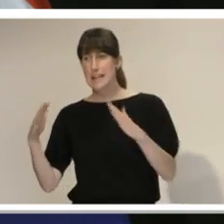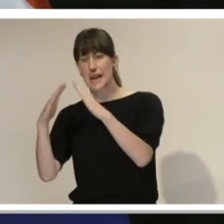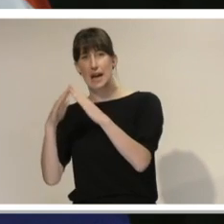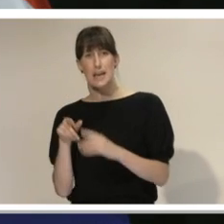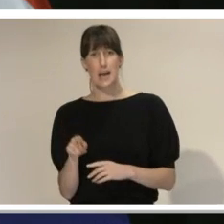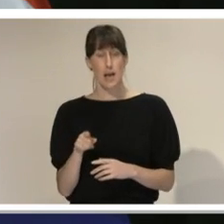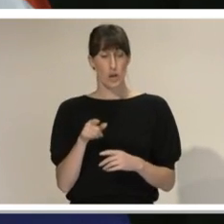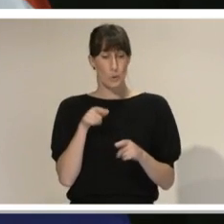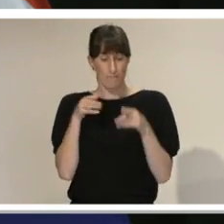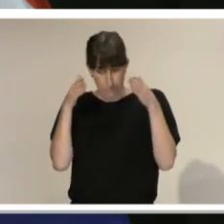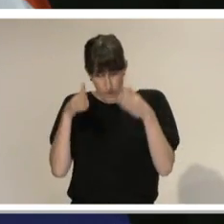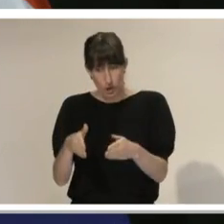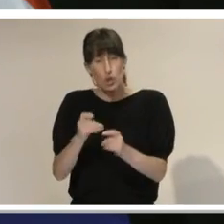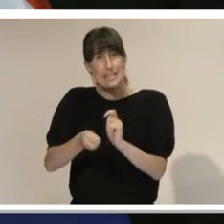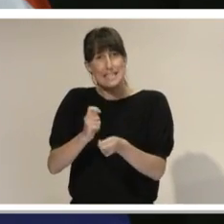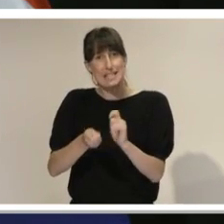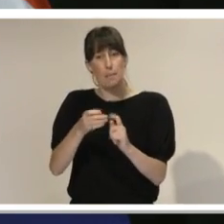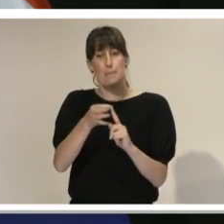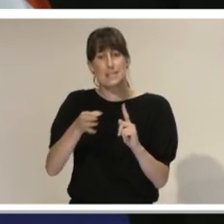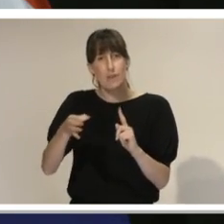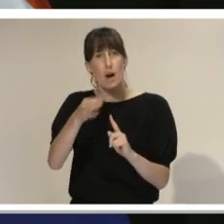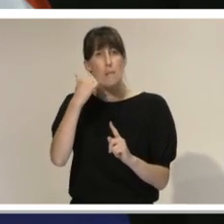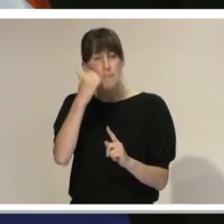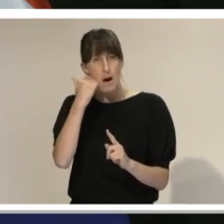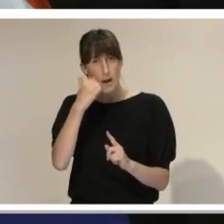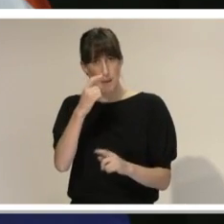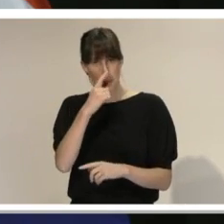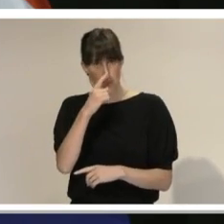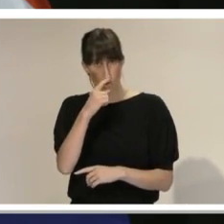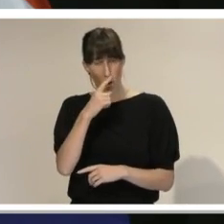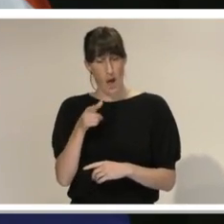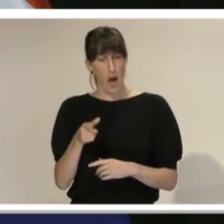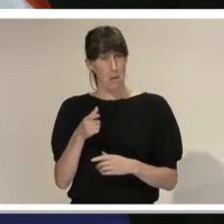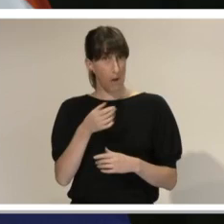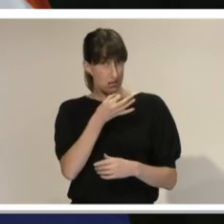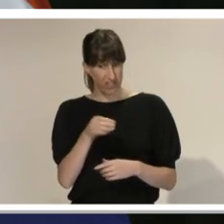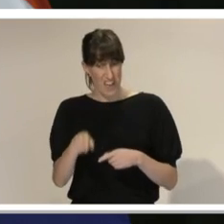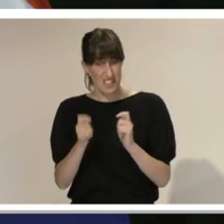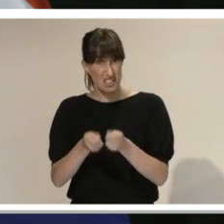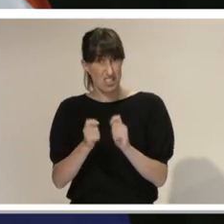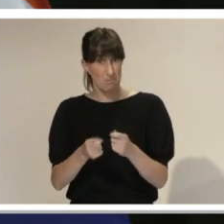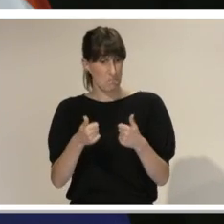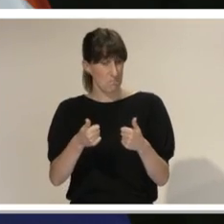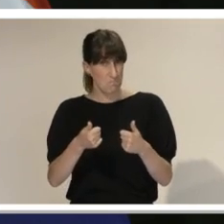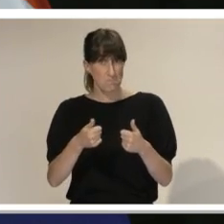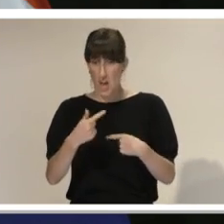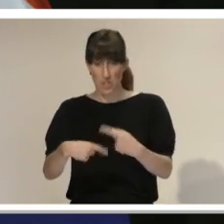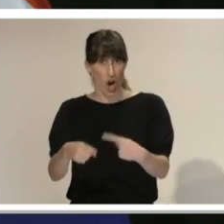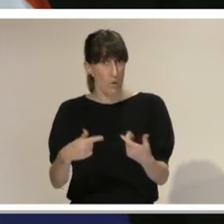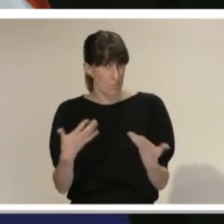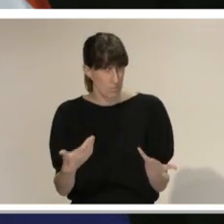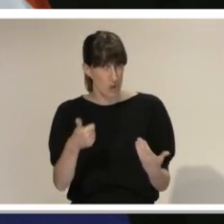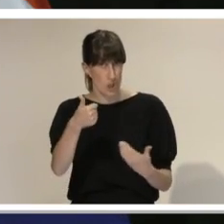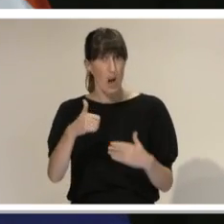that testing gone, and are you pleased with the testing rates among Māori and Pacifica? Yes, we've seen ongoing high testing rates